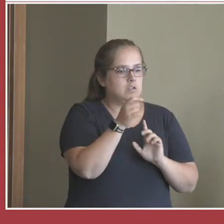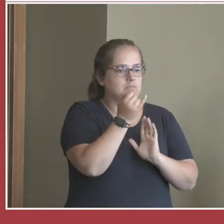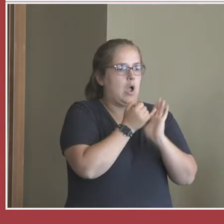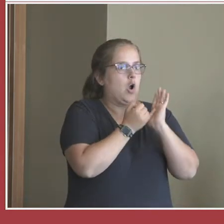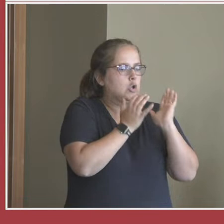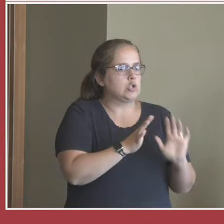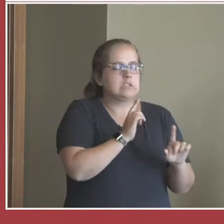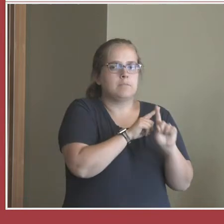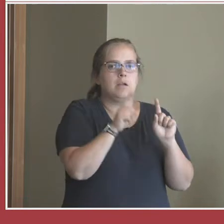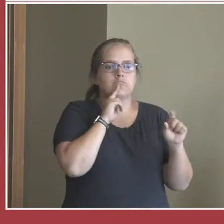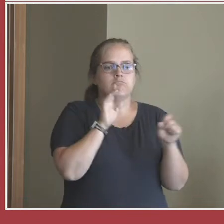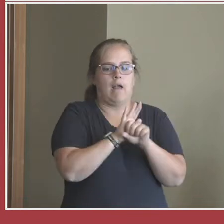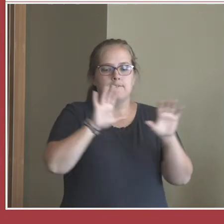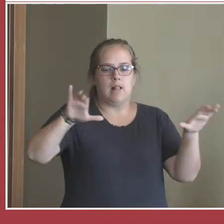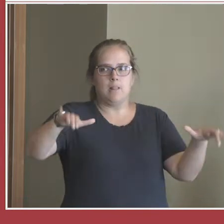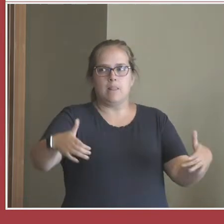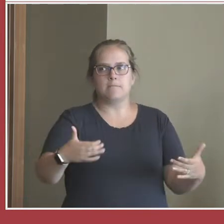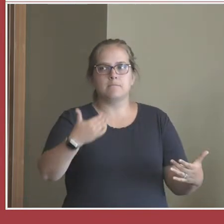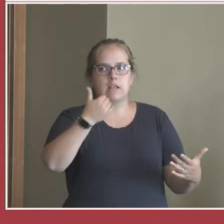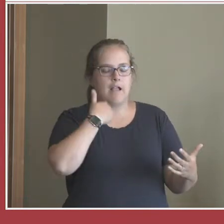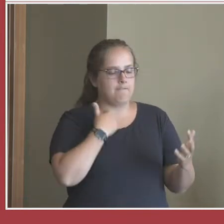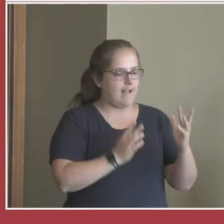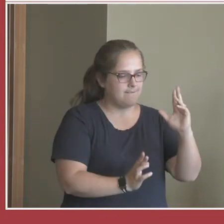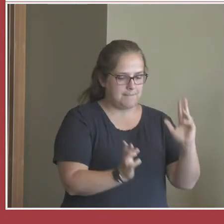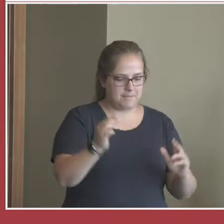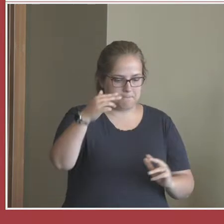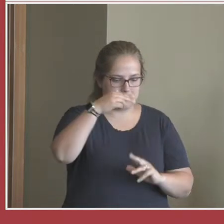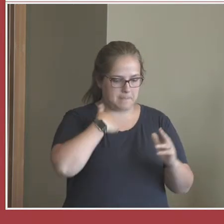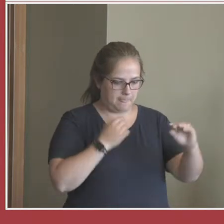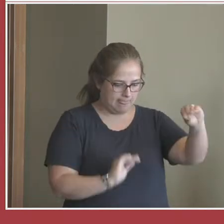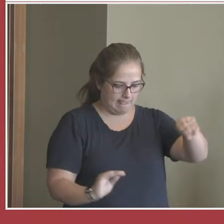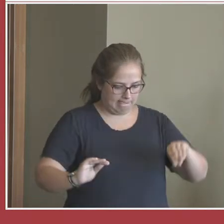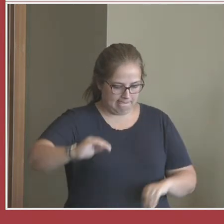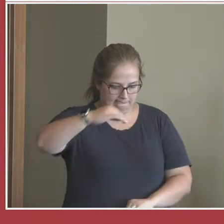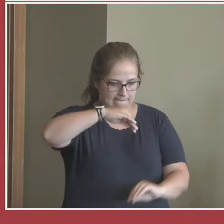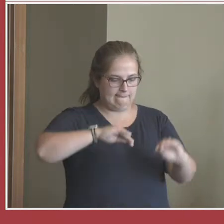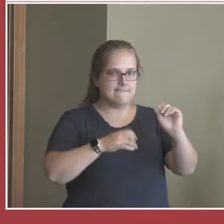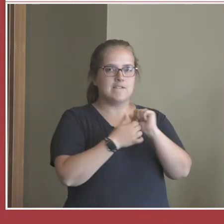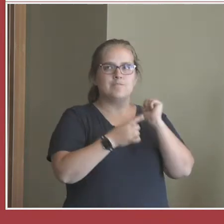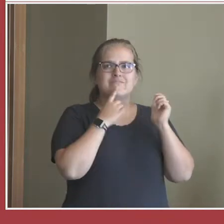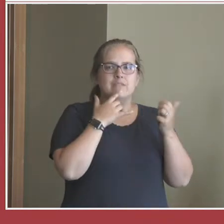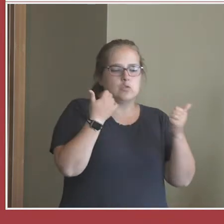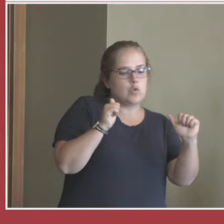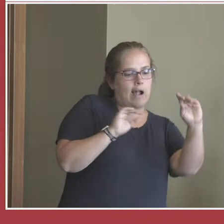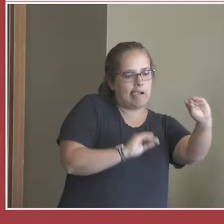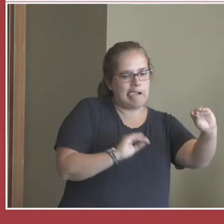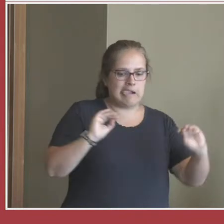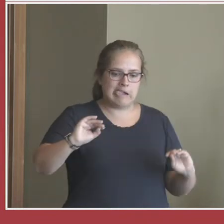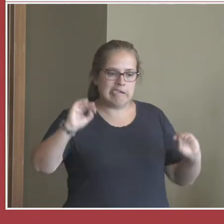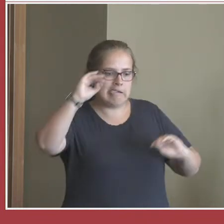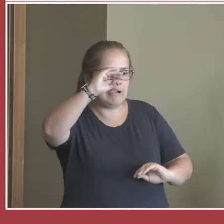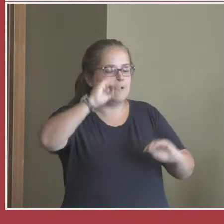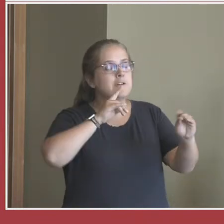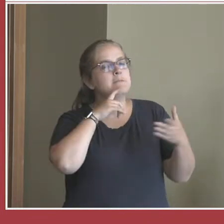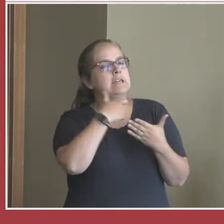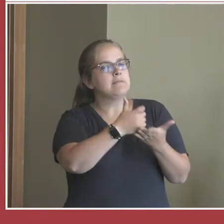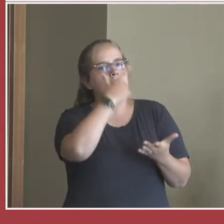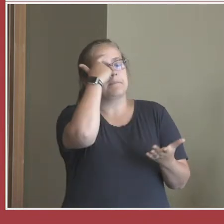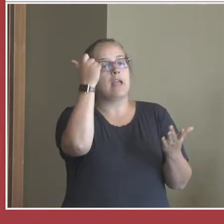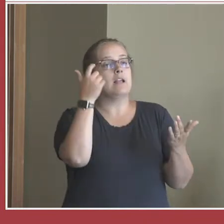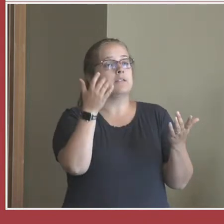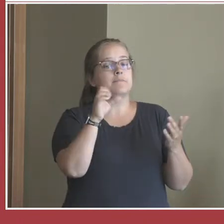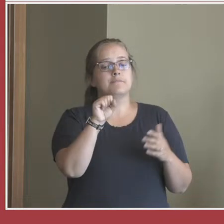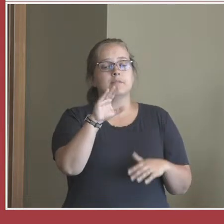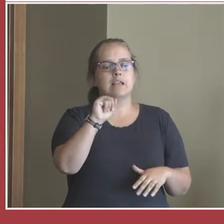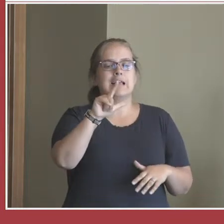it was the whole group. We had cutouts and we played with them, and everyone sort of said, let's try this, let's try that. It really helped because the